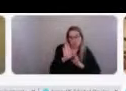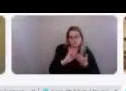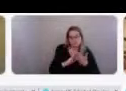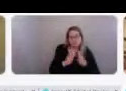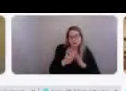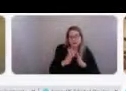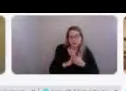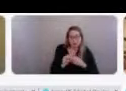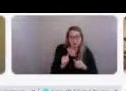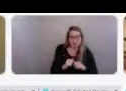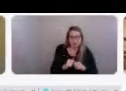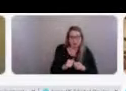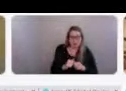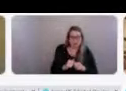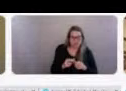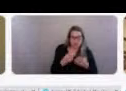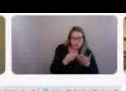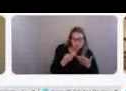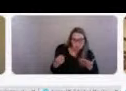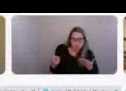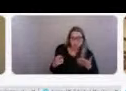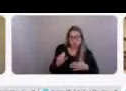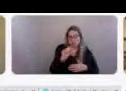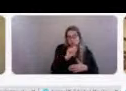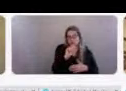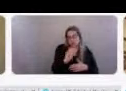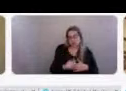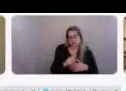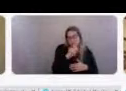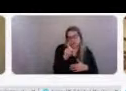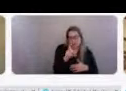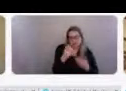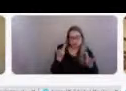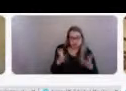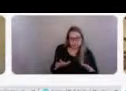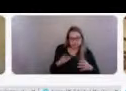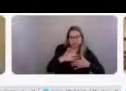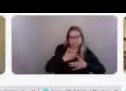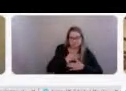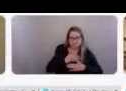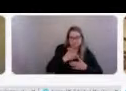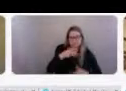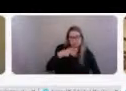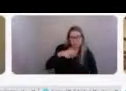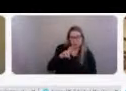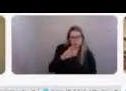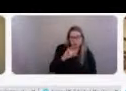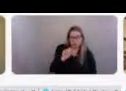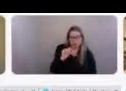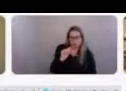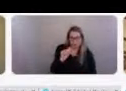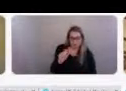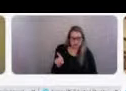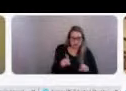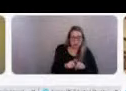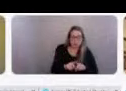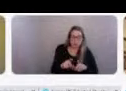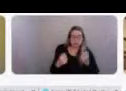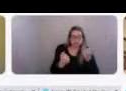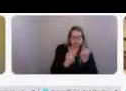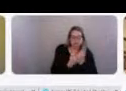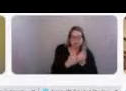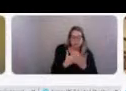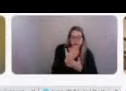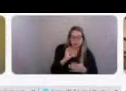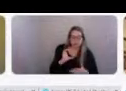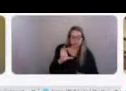amenities and resources in south phoenix that we already enjoy in peoria i also support the new congressional